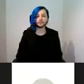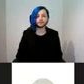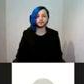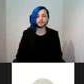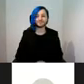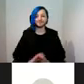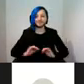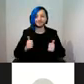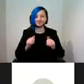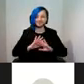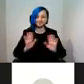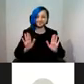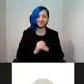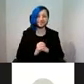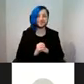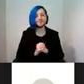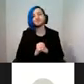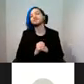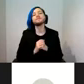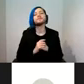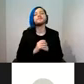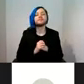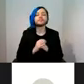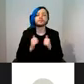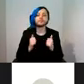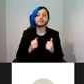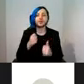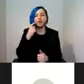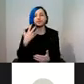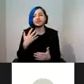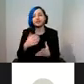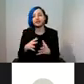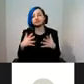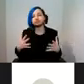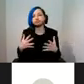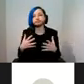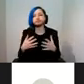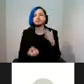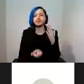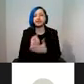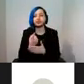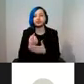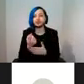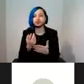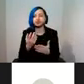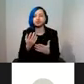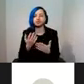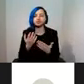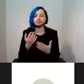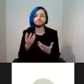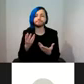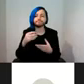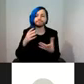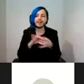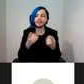Hi. So obviously one of the biggest issues within the project. And one of the